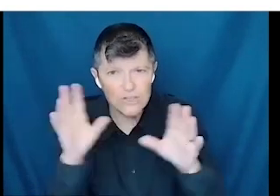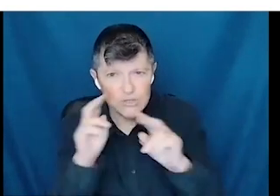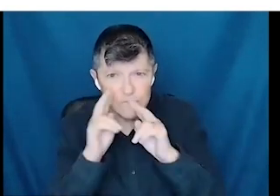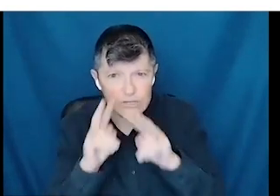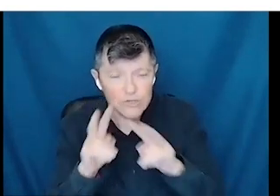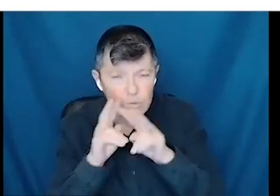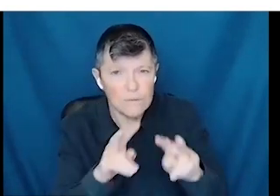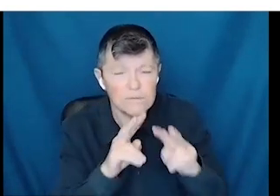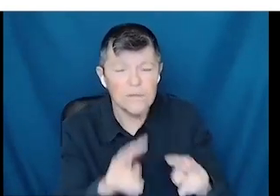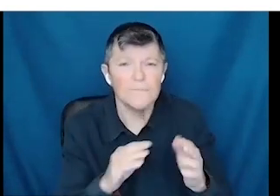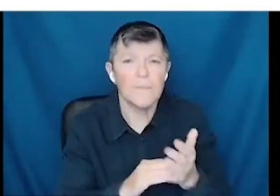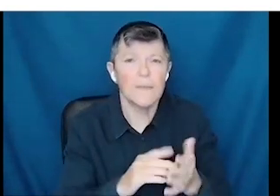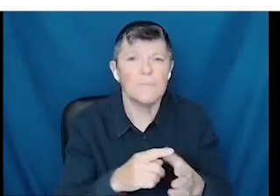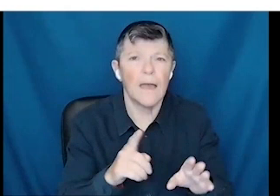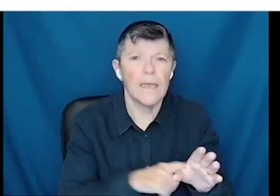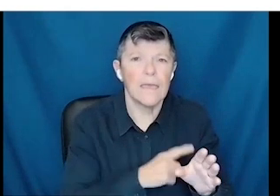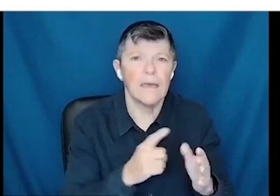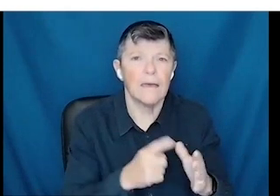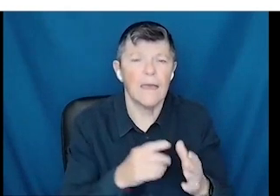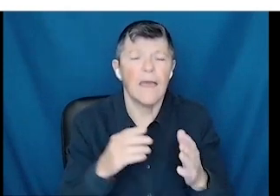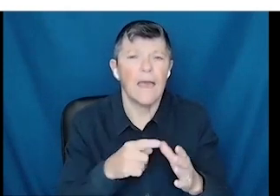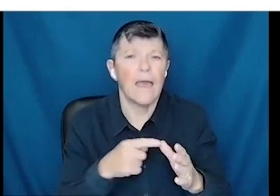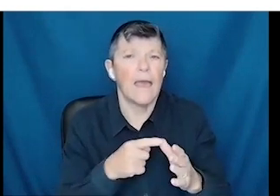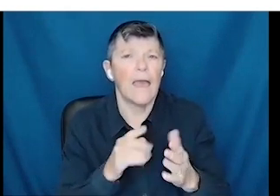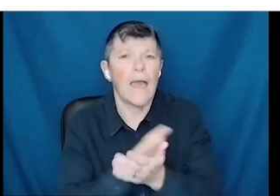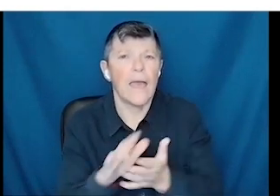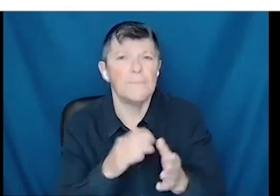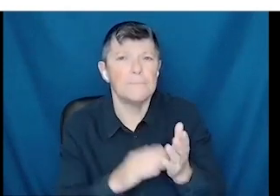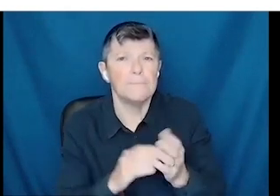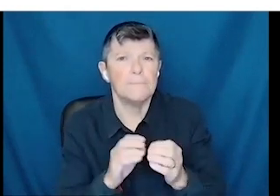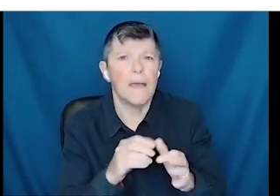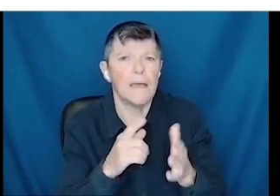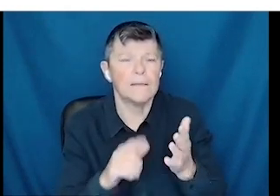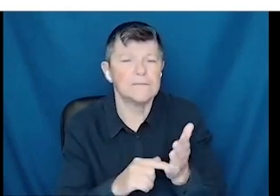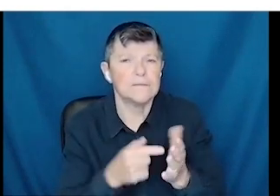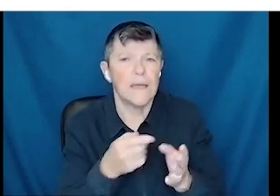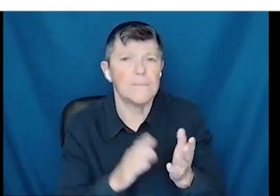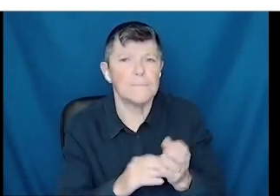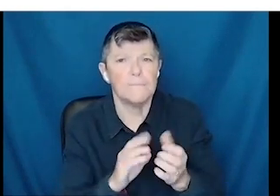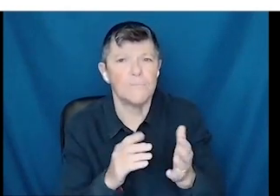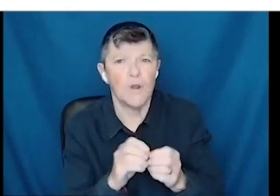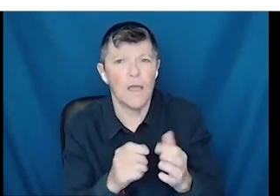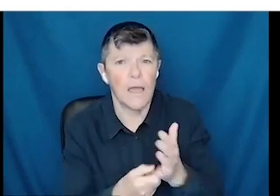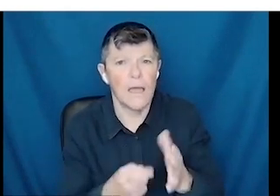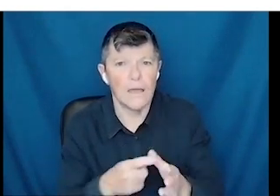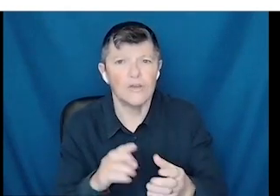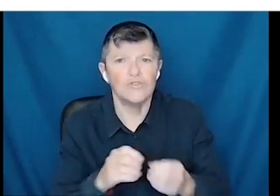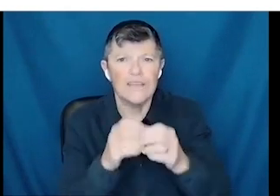Ramachandra created the text for the video, so the script. And then